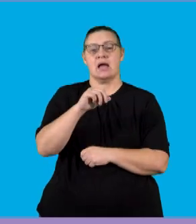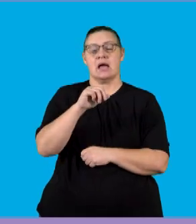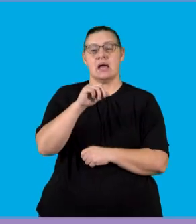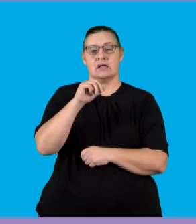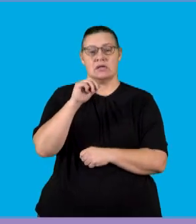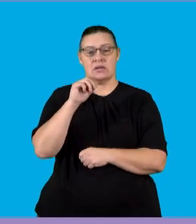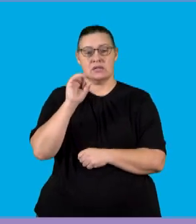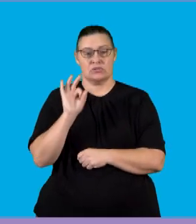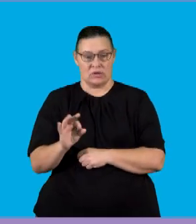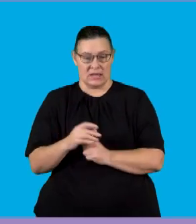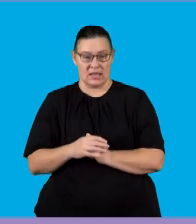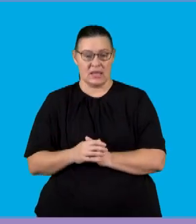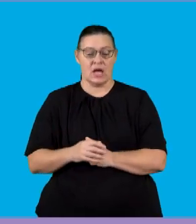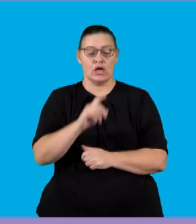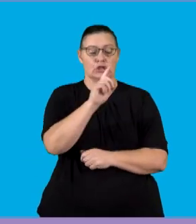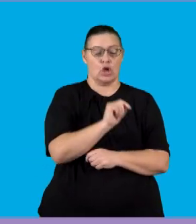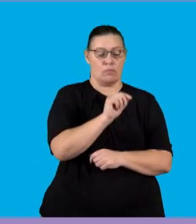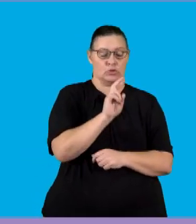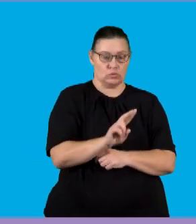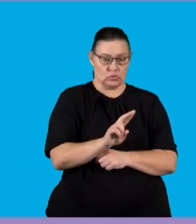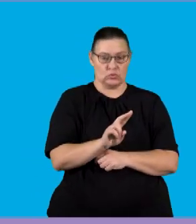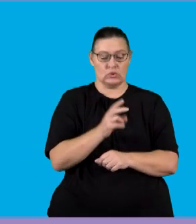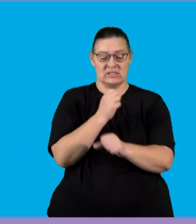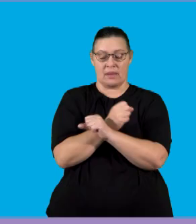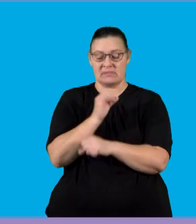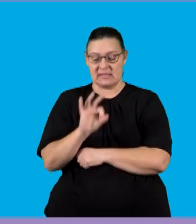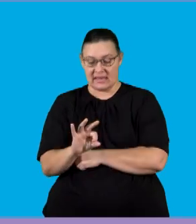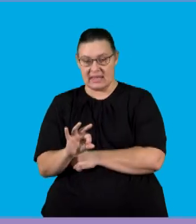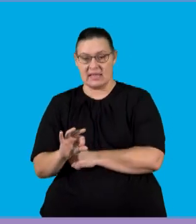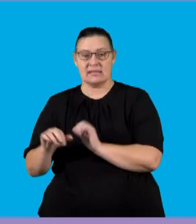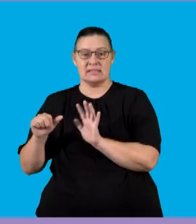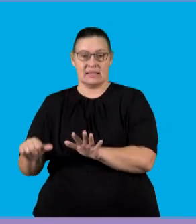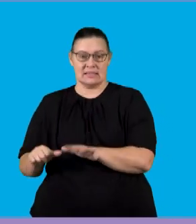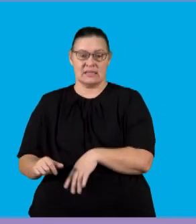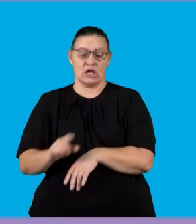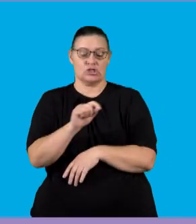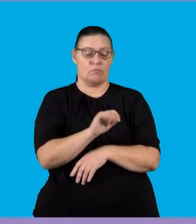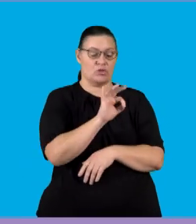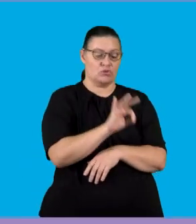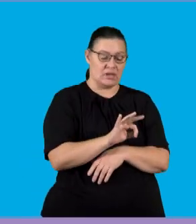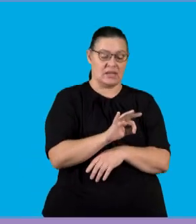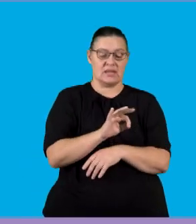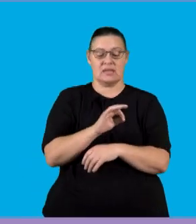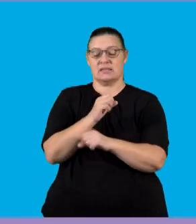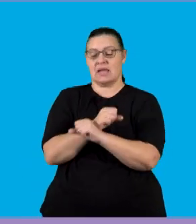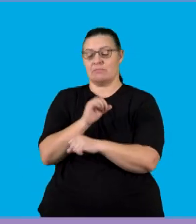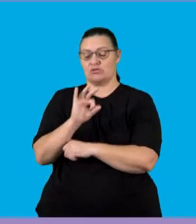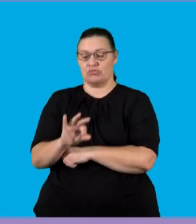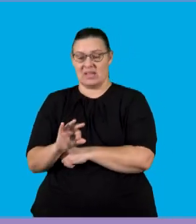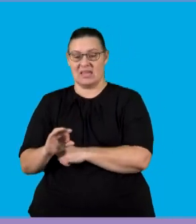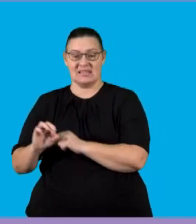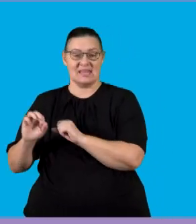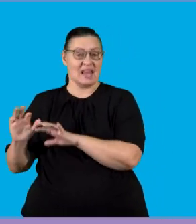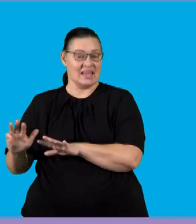this like this. In the first term, it is 1 multiplied by 3. In the second term, it is 2 multiplied